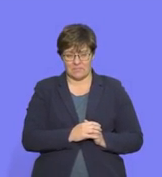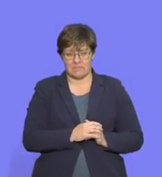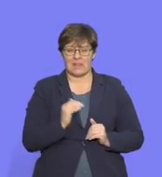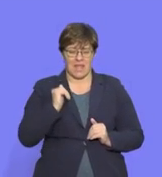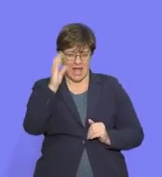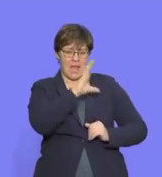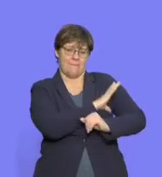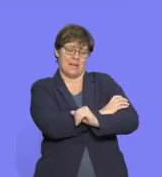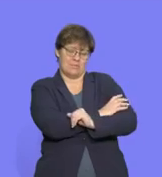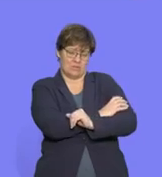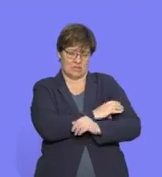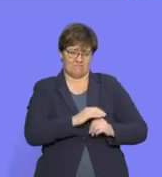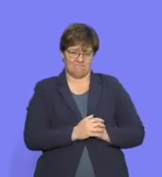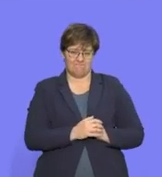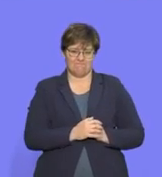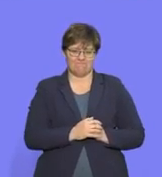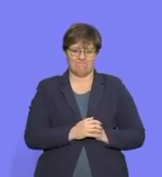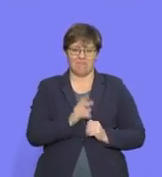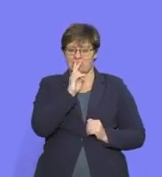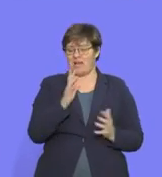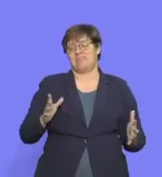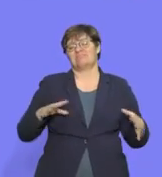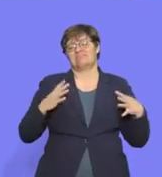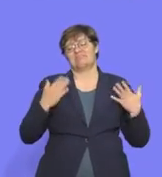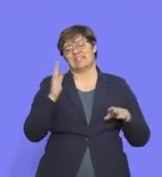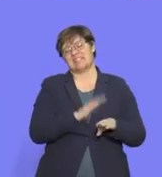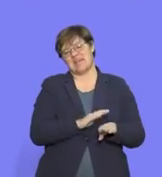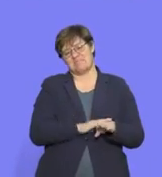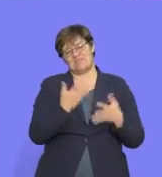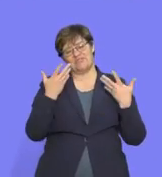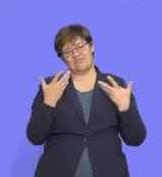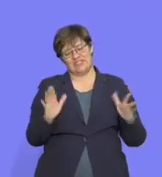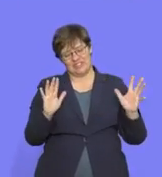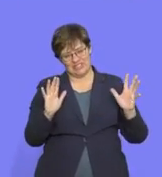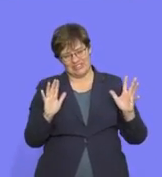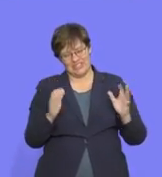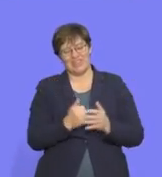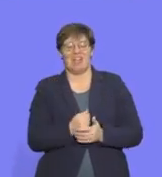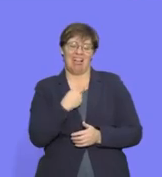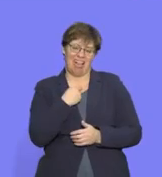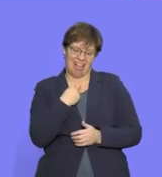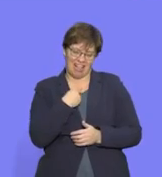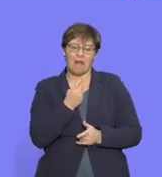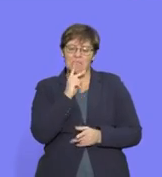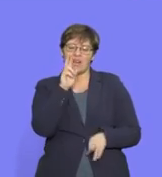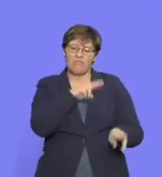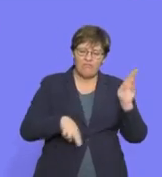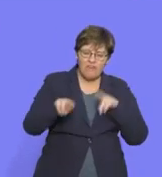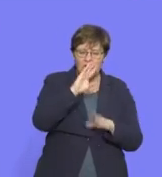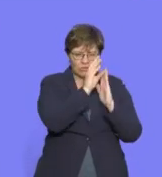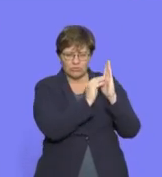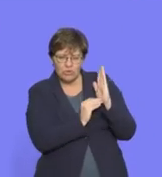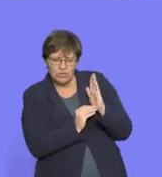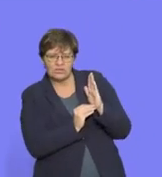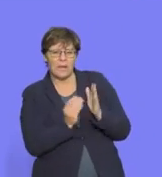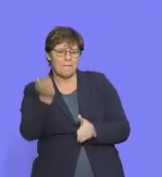Okay, and I'm afraid it looks like that's all we have time for. Our time is running out. Guys, go over the revision notes, go over